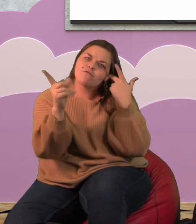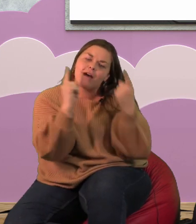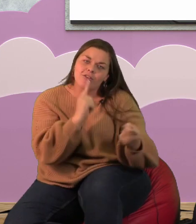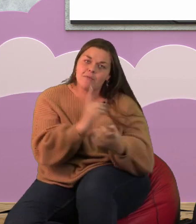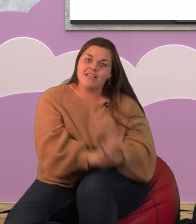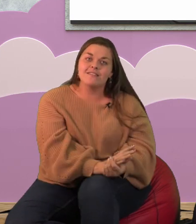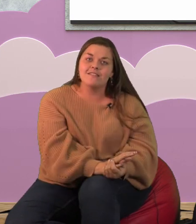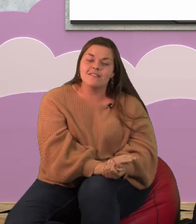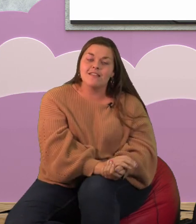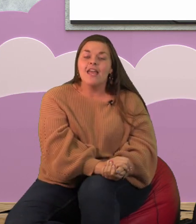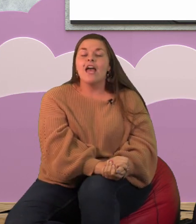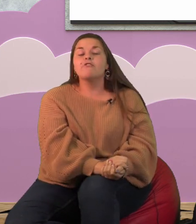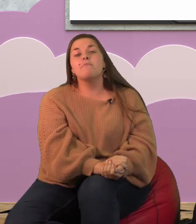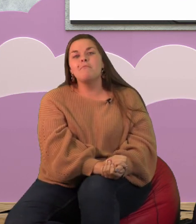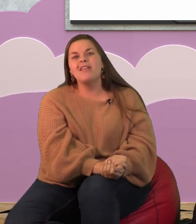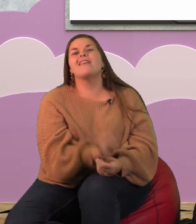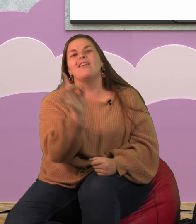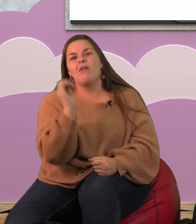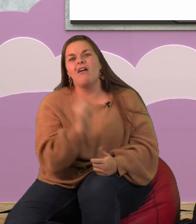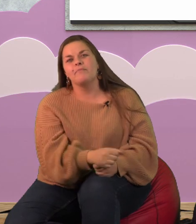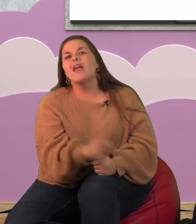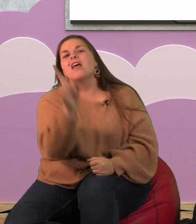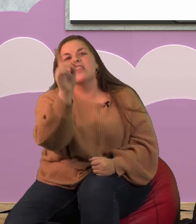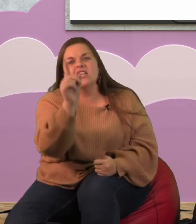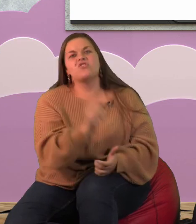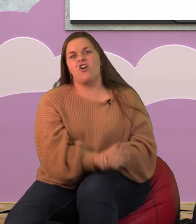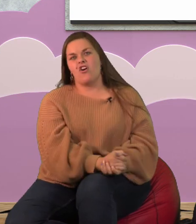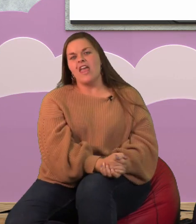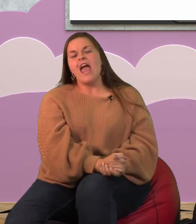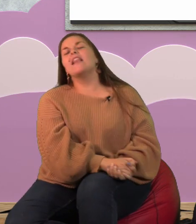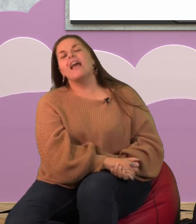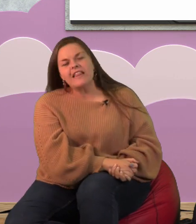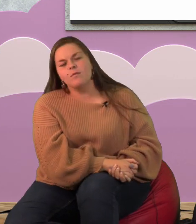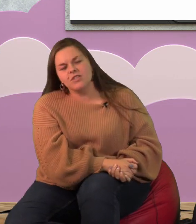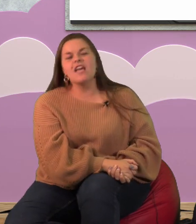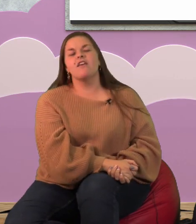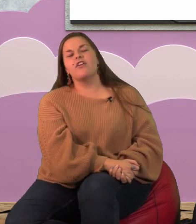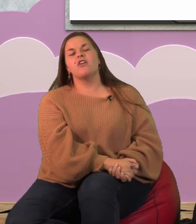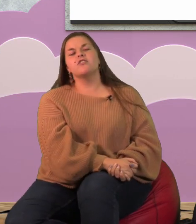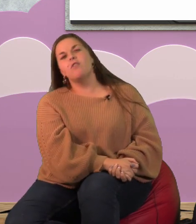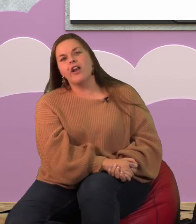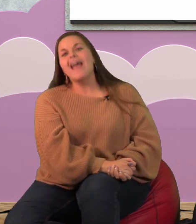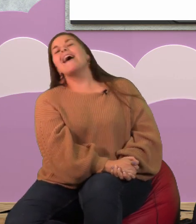friends. So remind your brothers and sisters, and remember that you are the star. And like they would say in